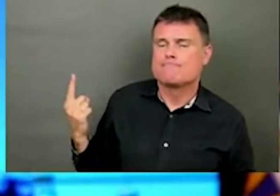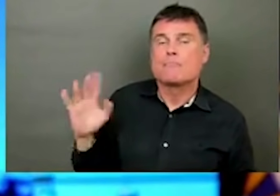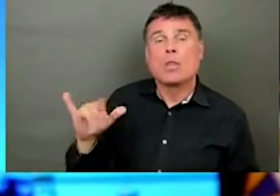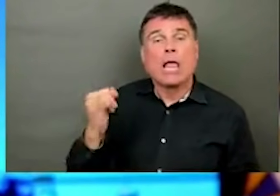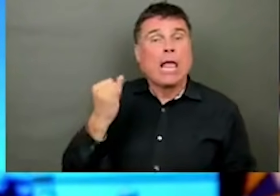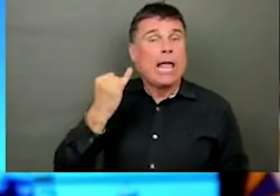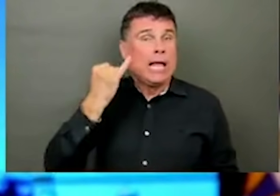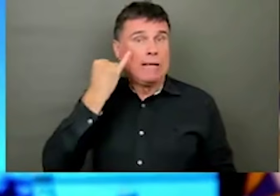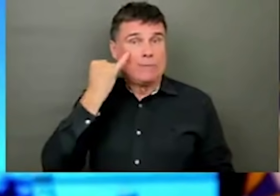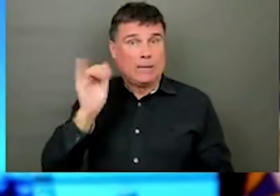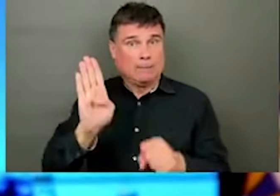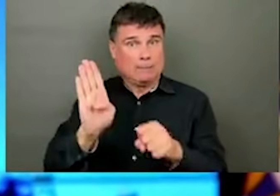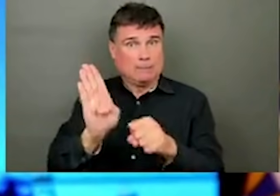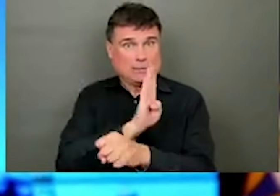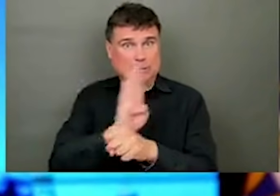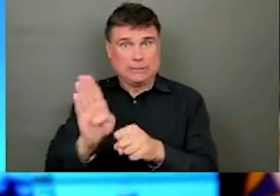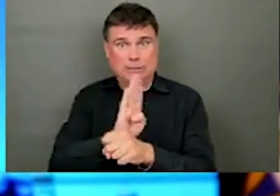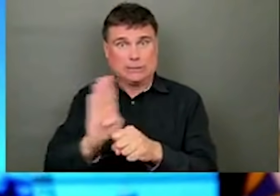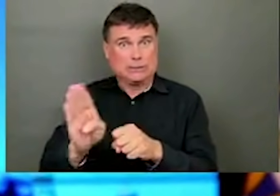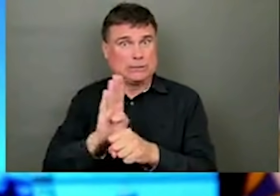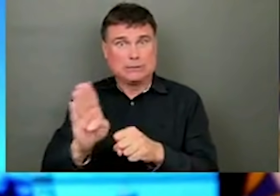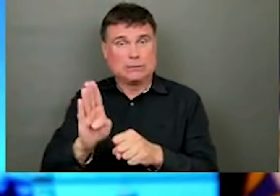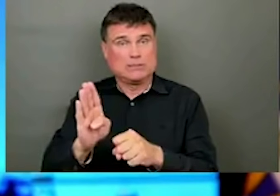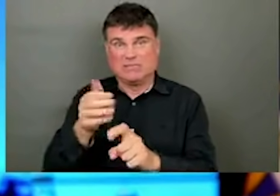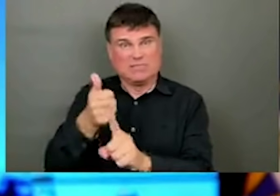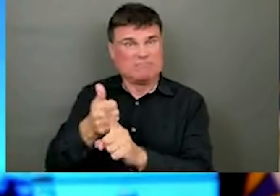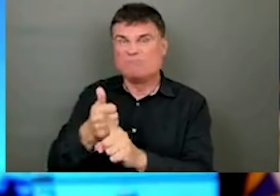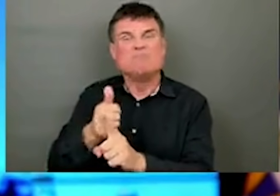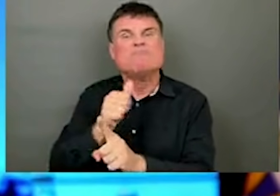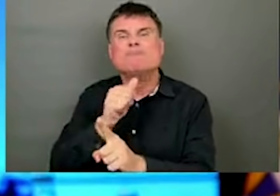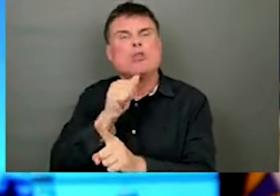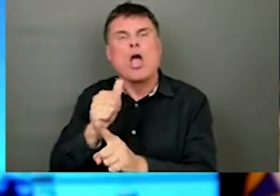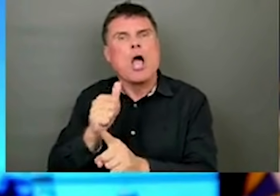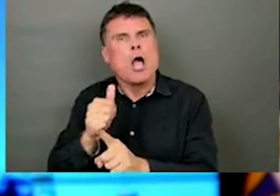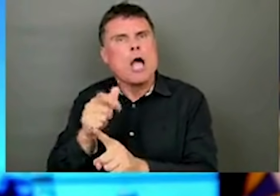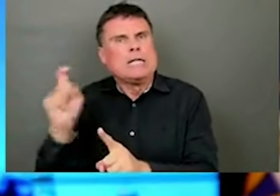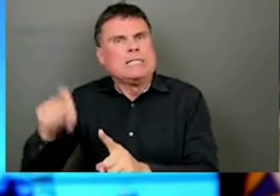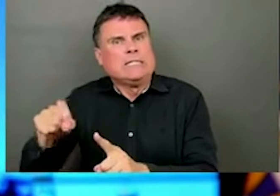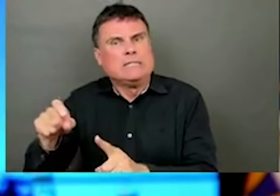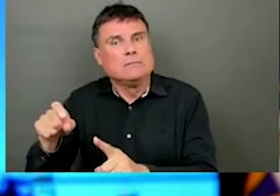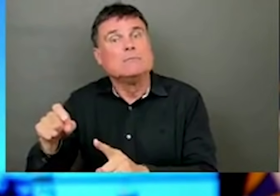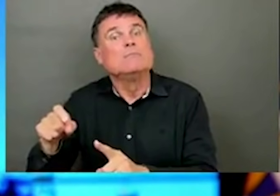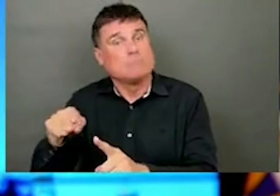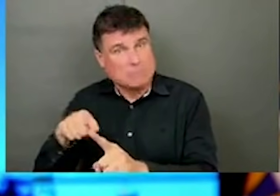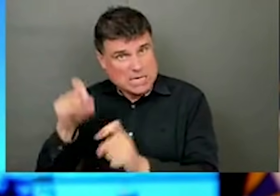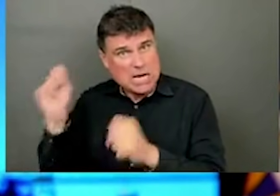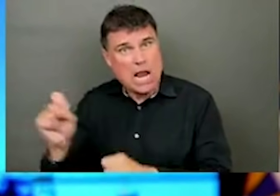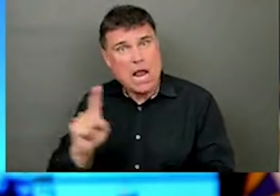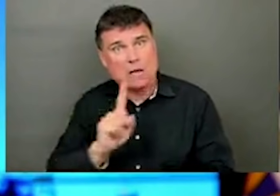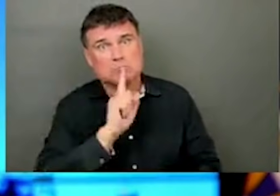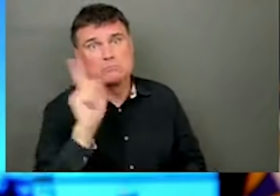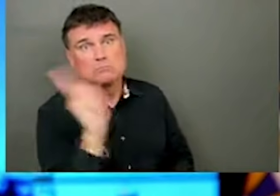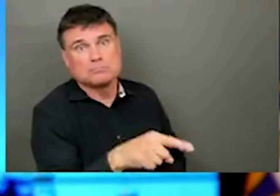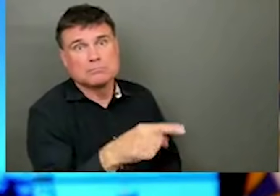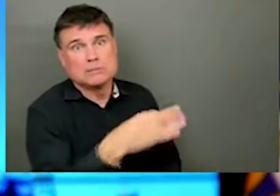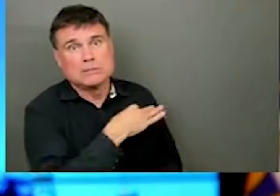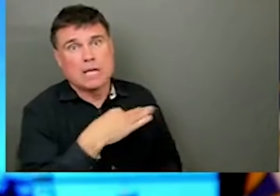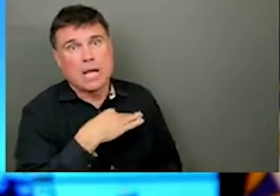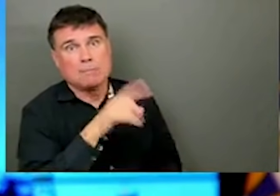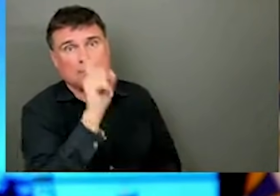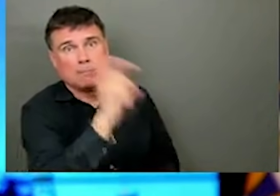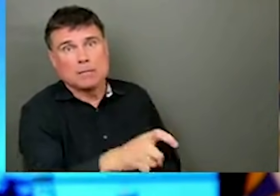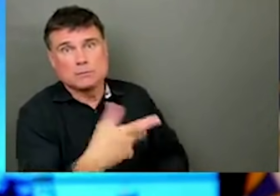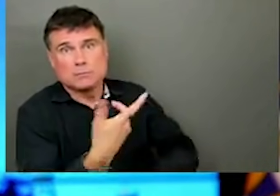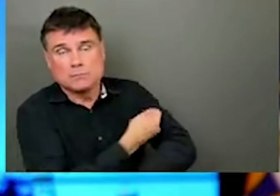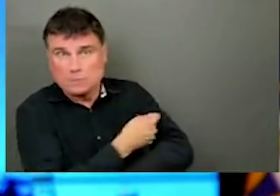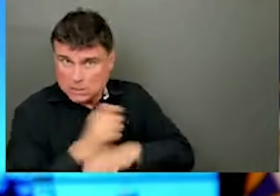are non-essential, they are well within their right to impose such a rule on their current employees to be vaccinated to